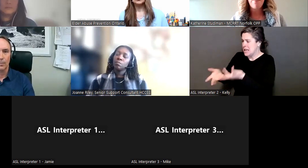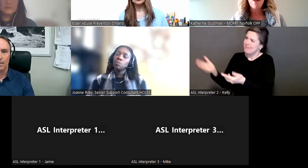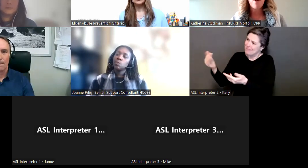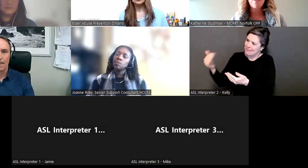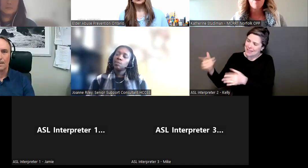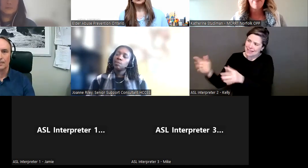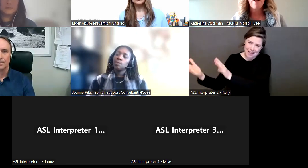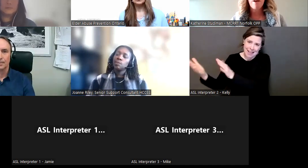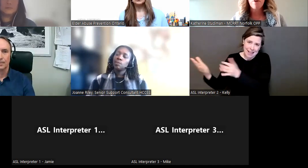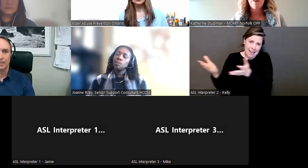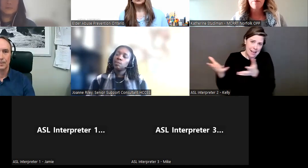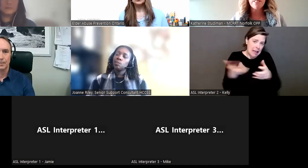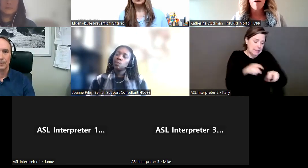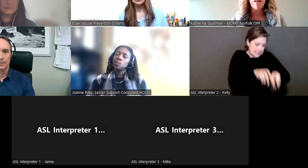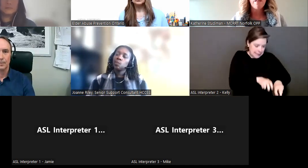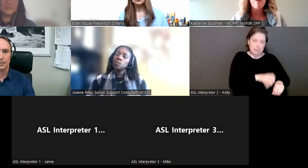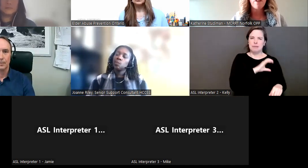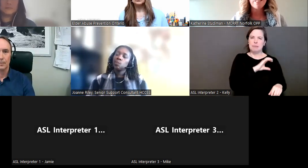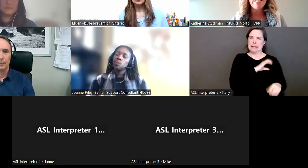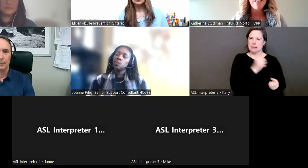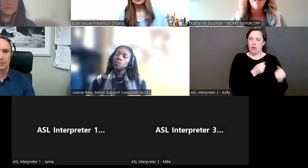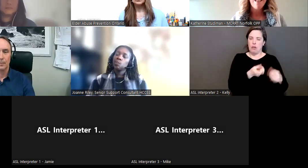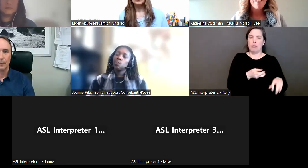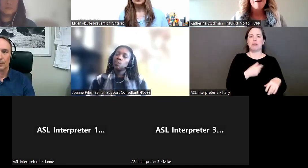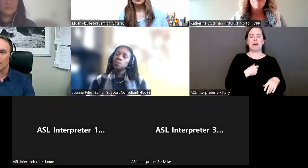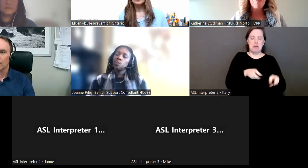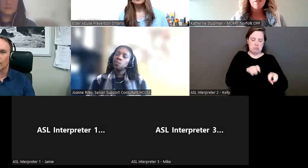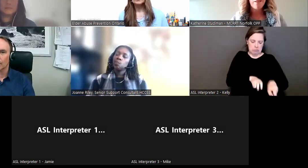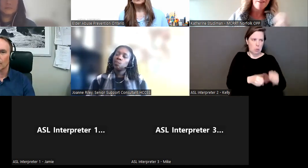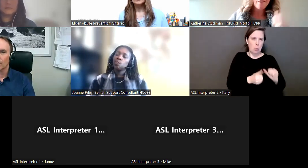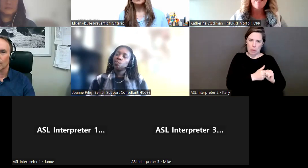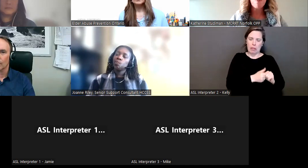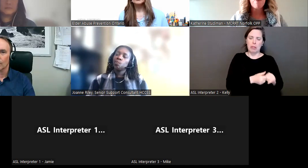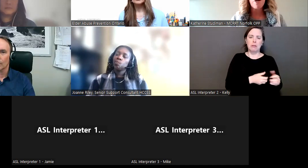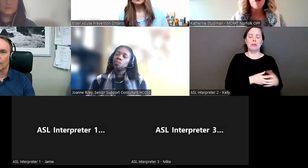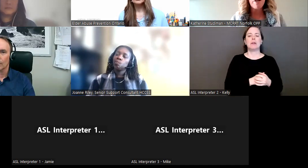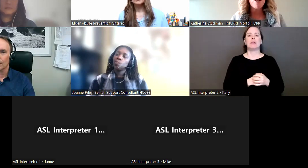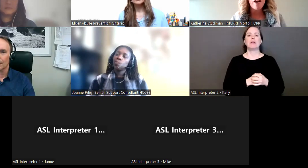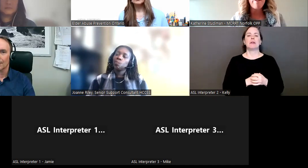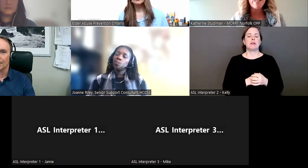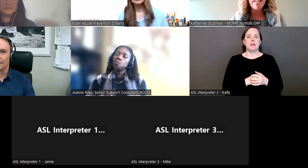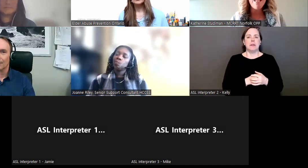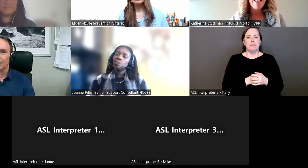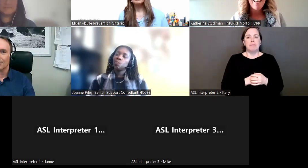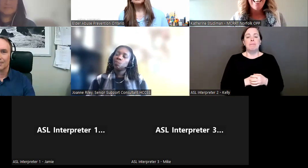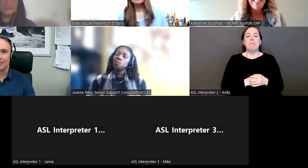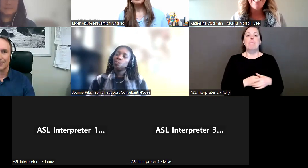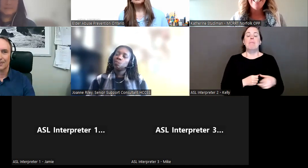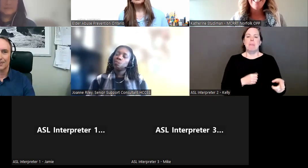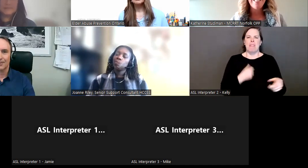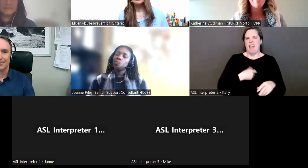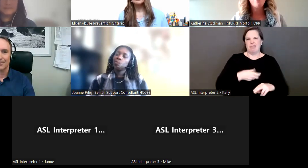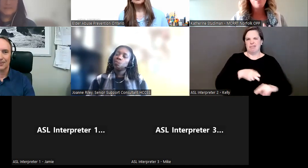I sat in the cruiser with her. I put her in my spot in the front seat, kicked my partner out of the driver's seat,